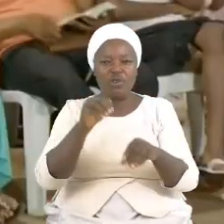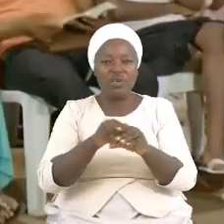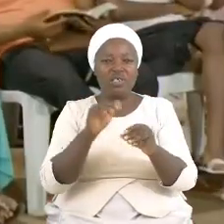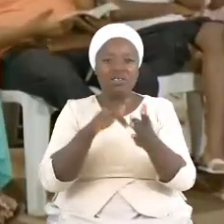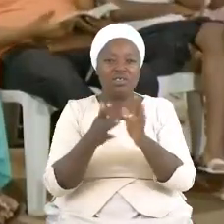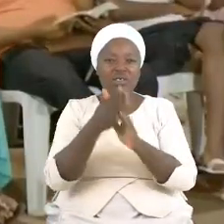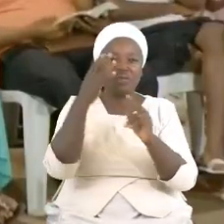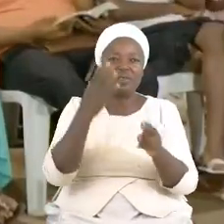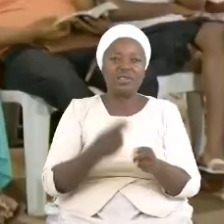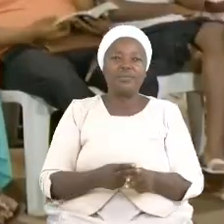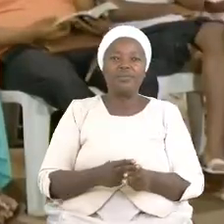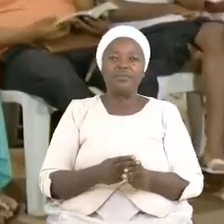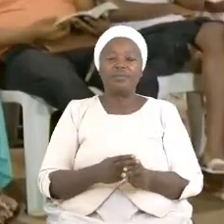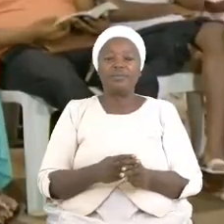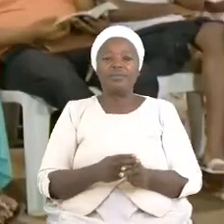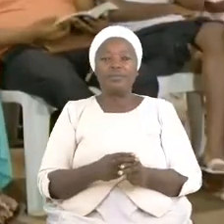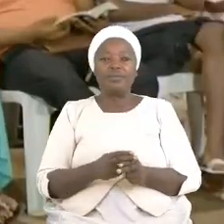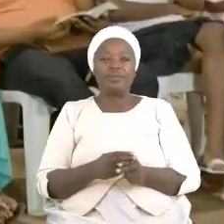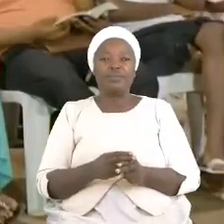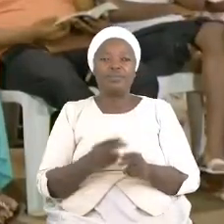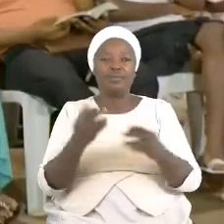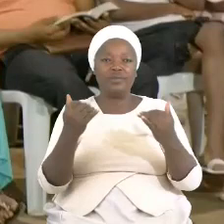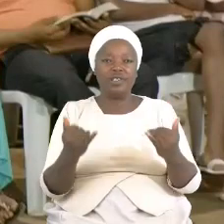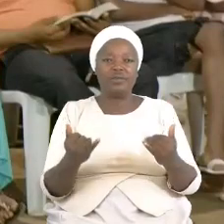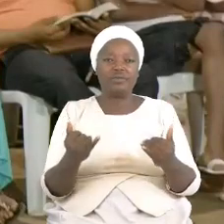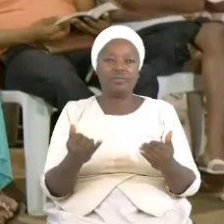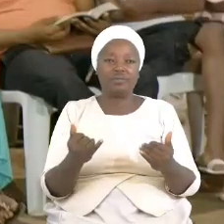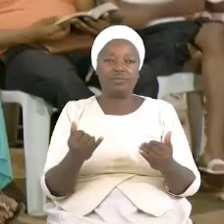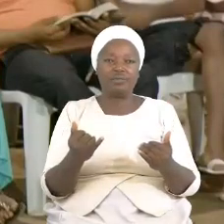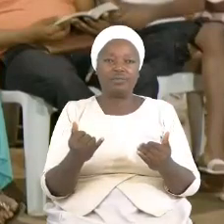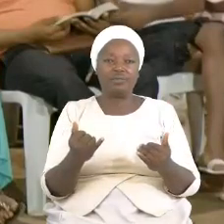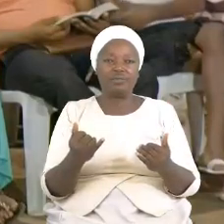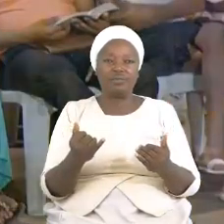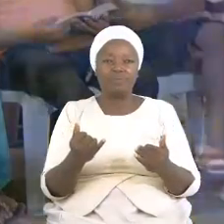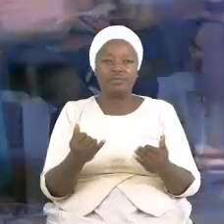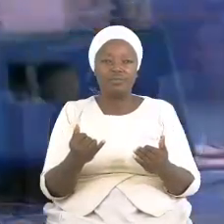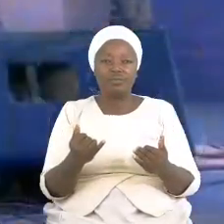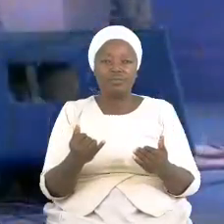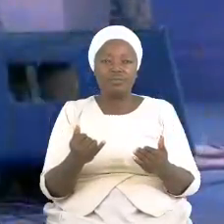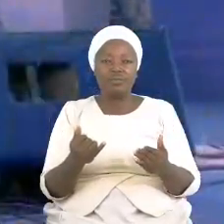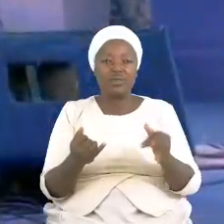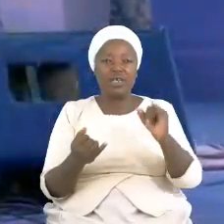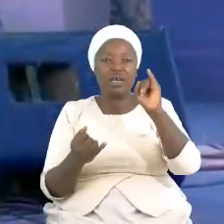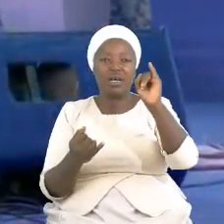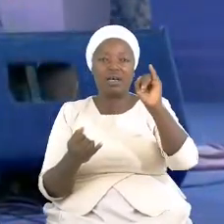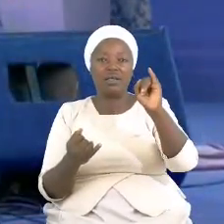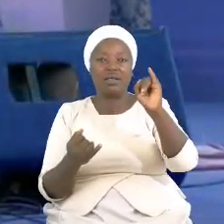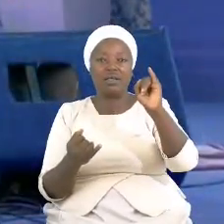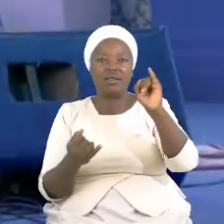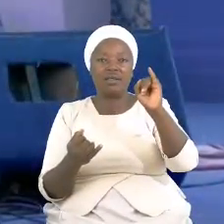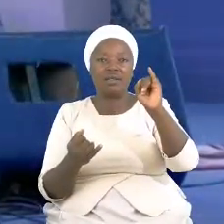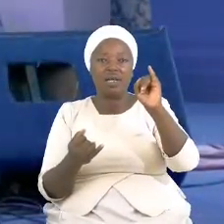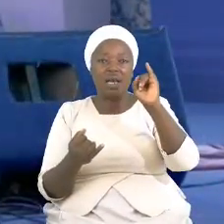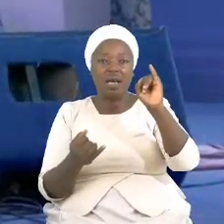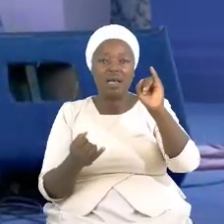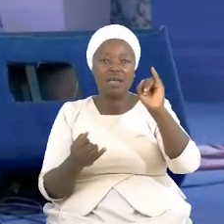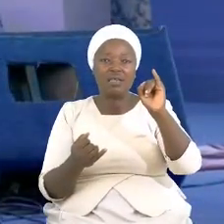name. Now, infirmities. That's the next word, the letter there. Infirmities,